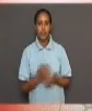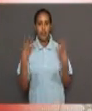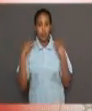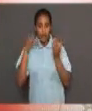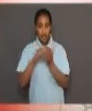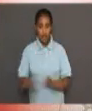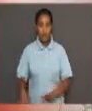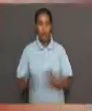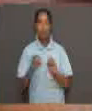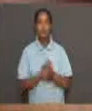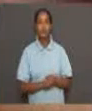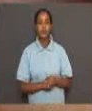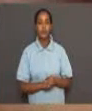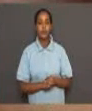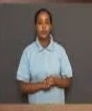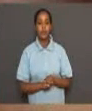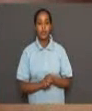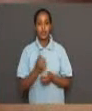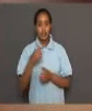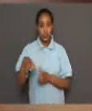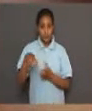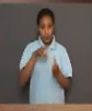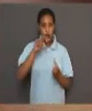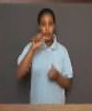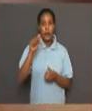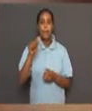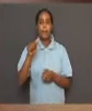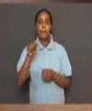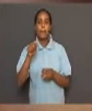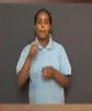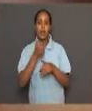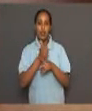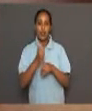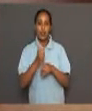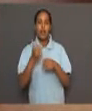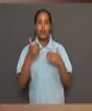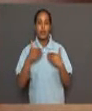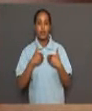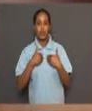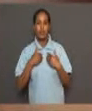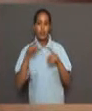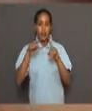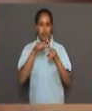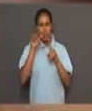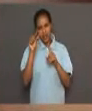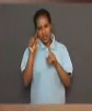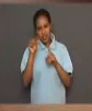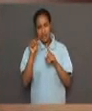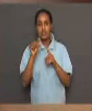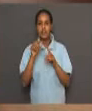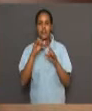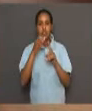Hello again, students. The liquid sodium metal that forms at the cathode is less